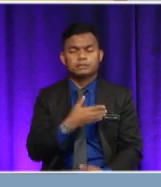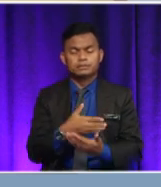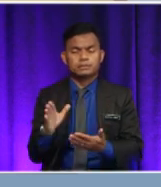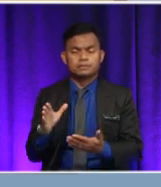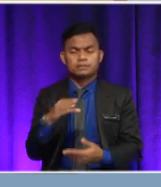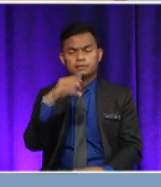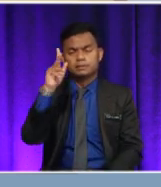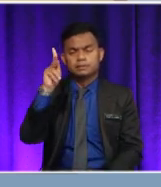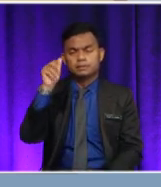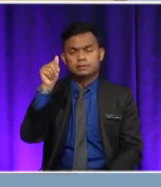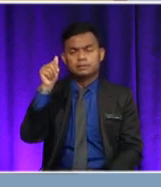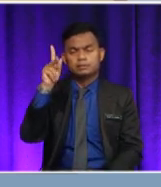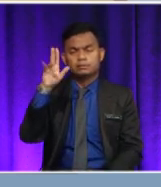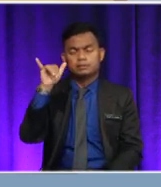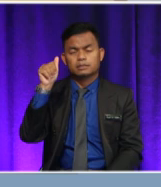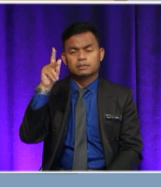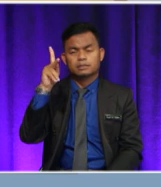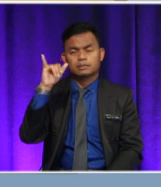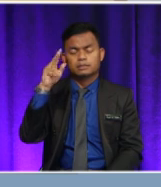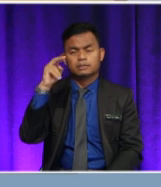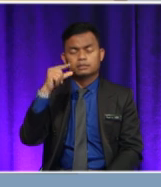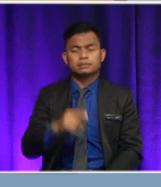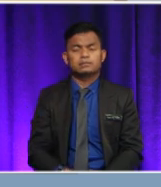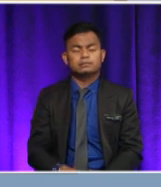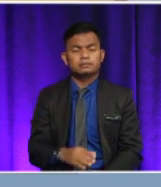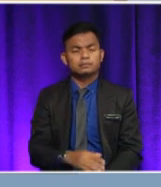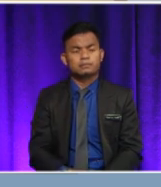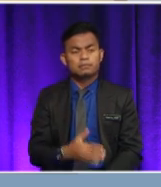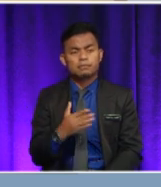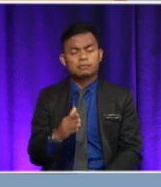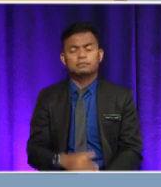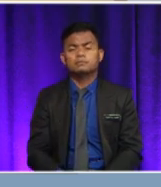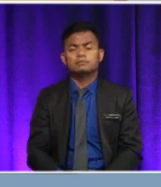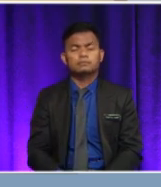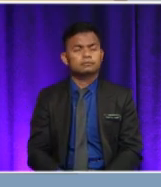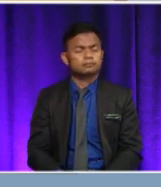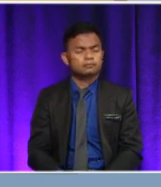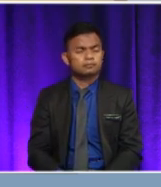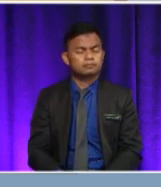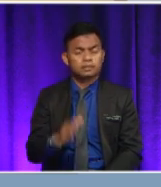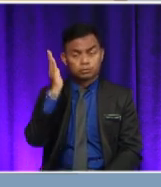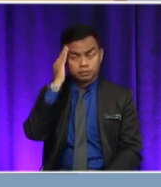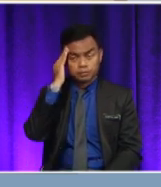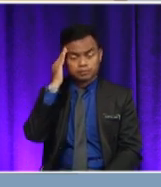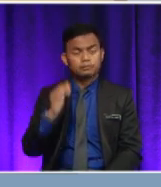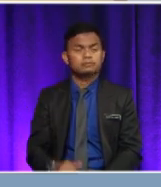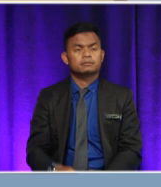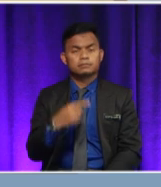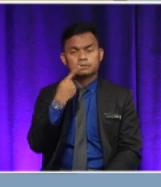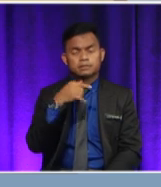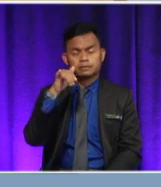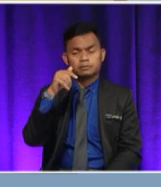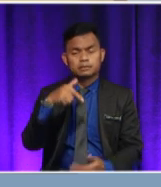Okay, so the next question. Do you know of any other people who have been on